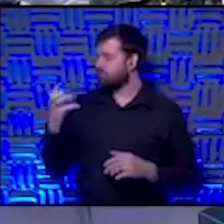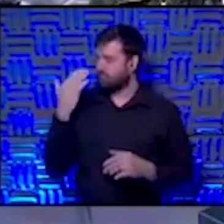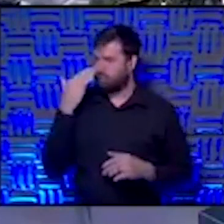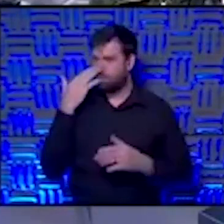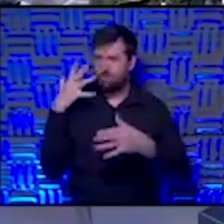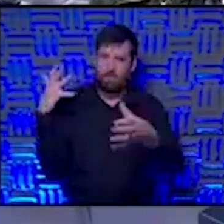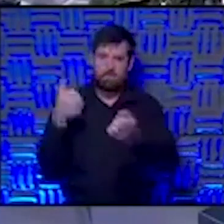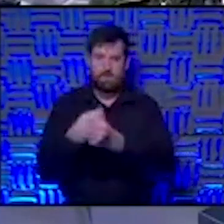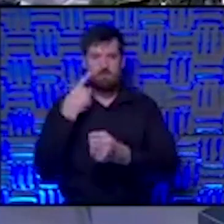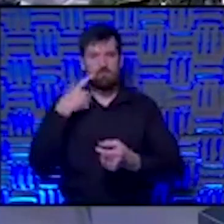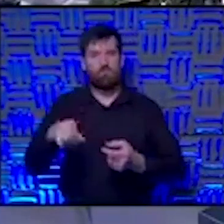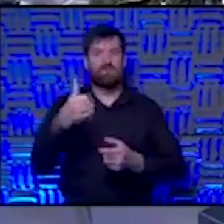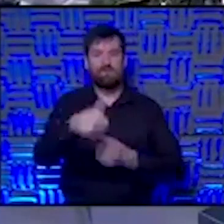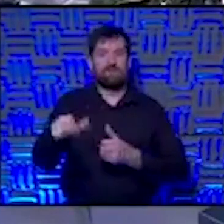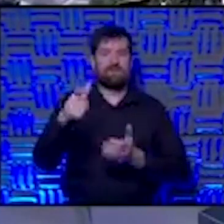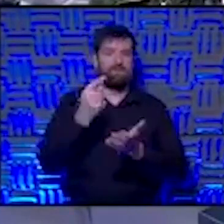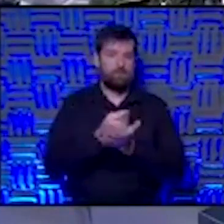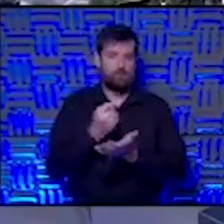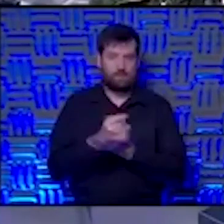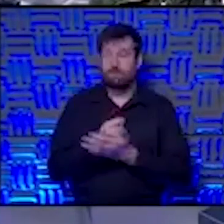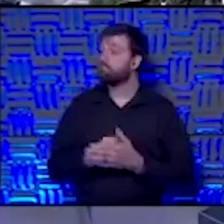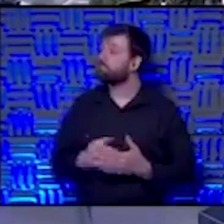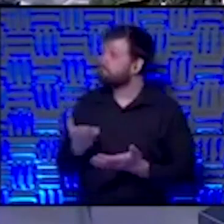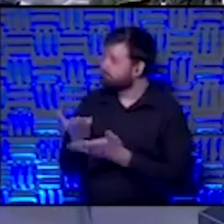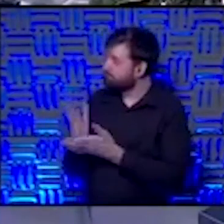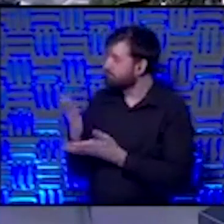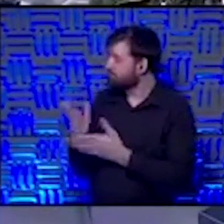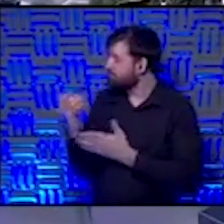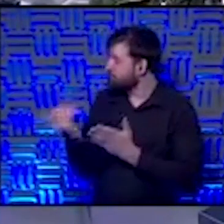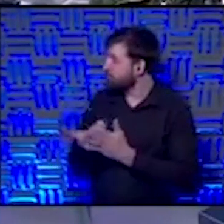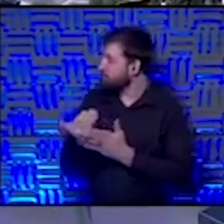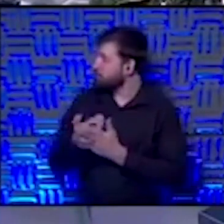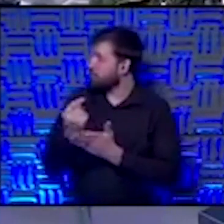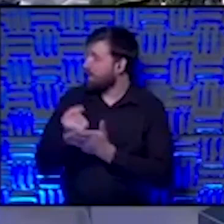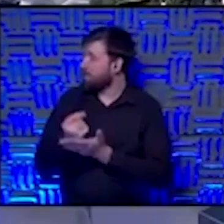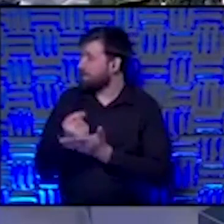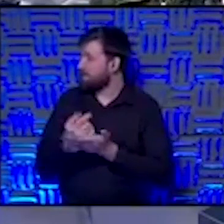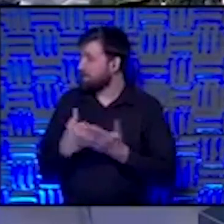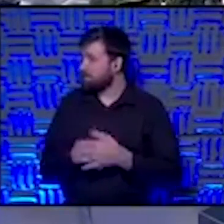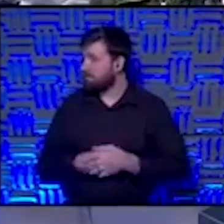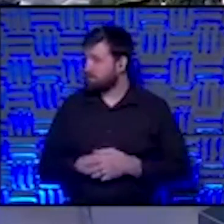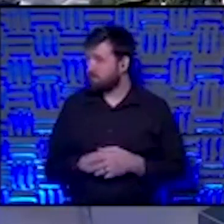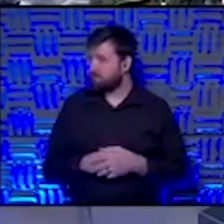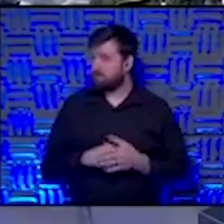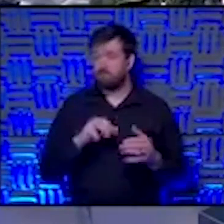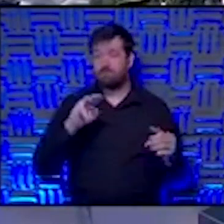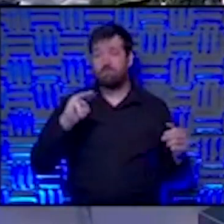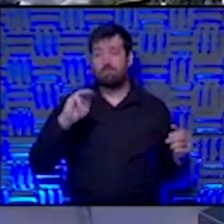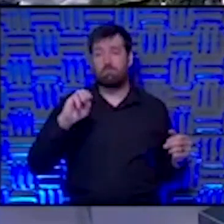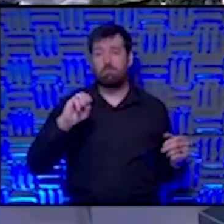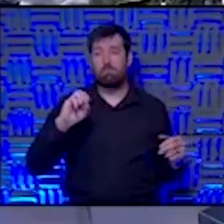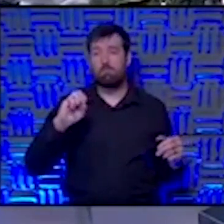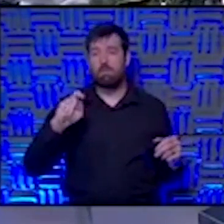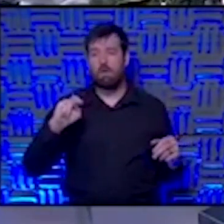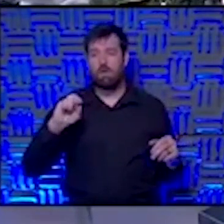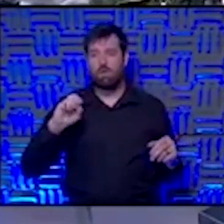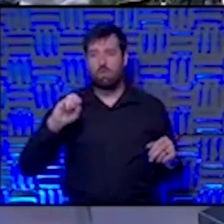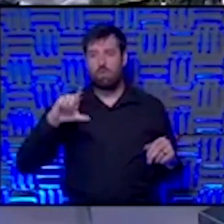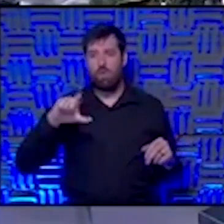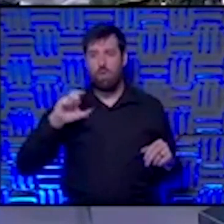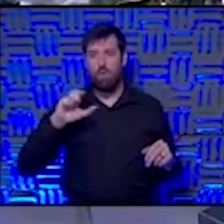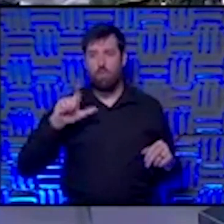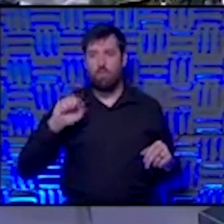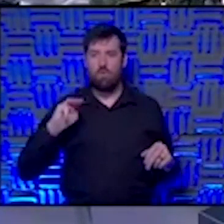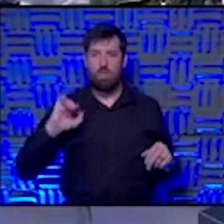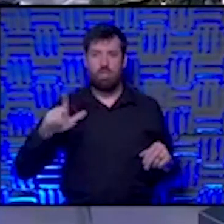update on any therapies. Oh, all right. New therapies coming up. So right now, the monoclonal antibody therapy, New England Journal of